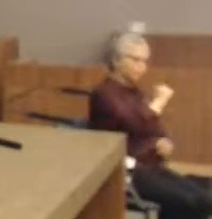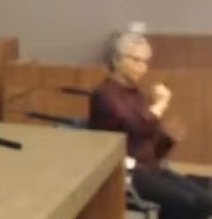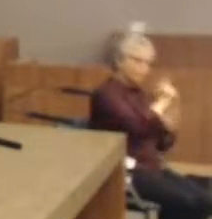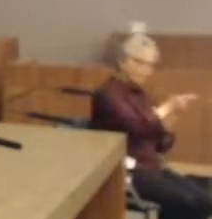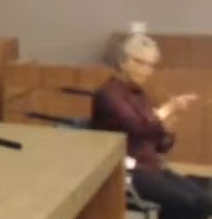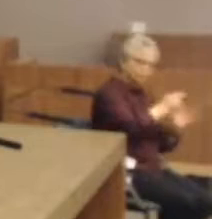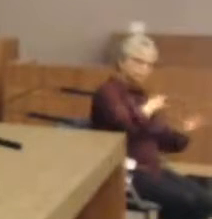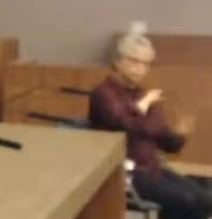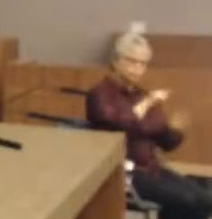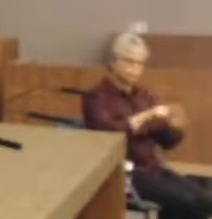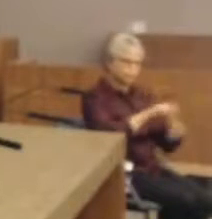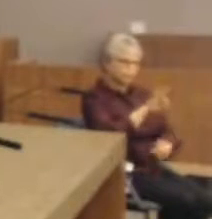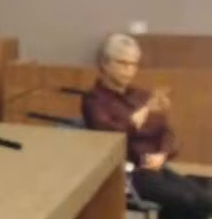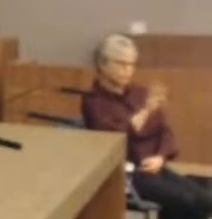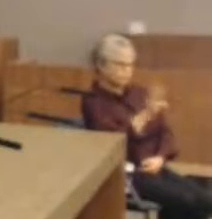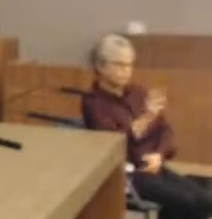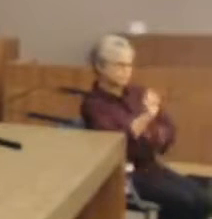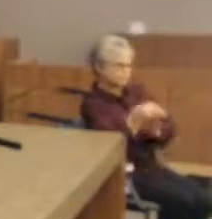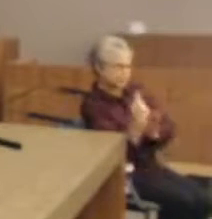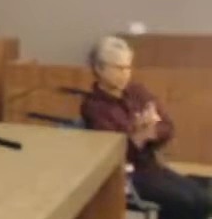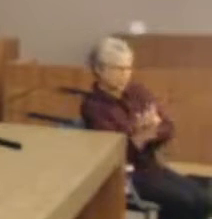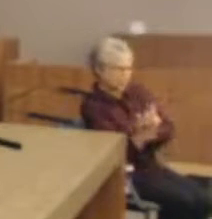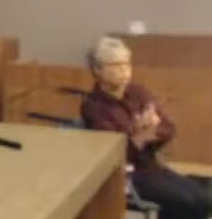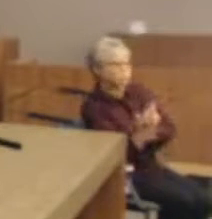The 96 hours? Mm-hmm.